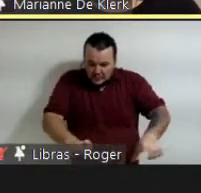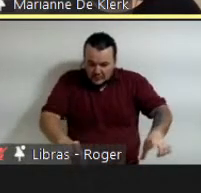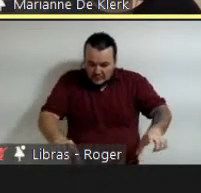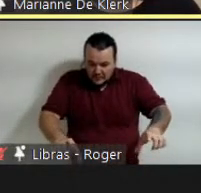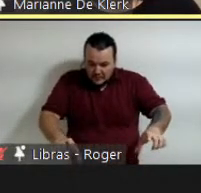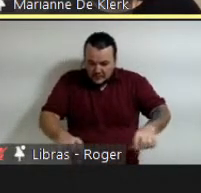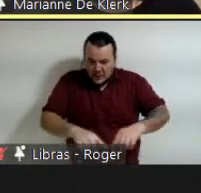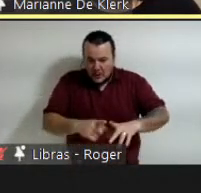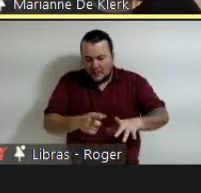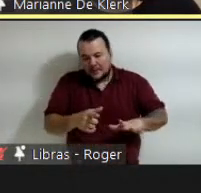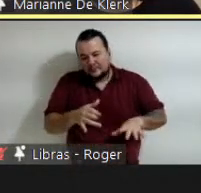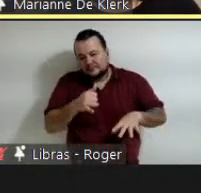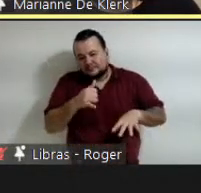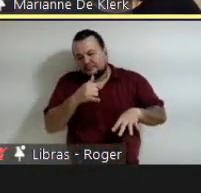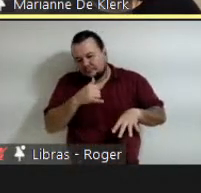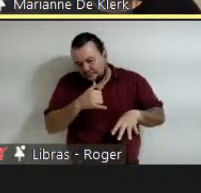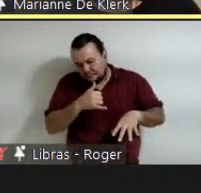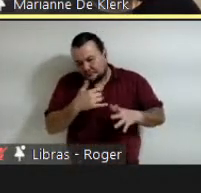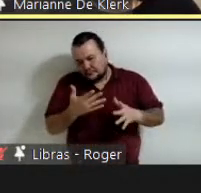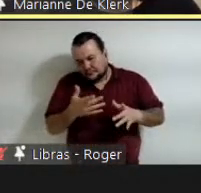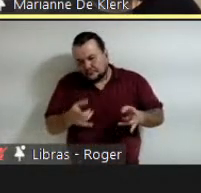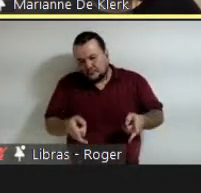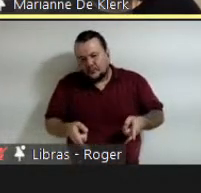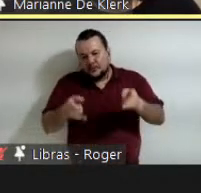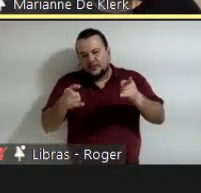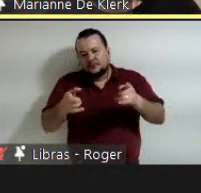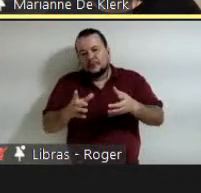mention this building has been empty since the late